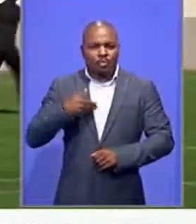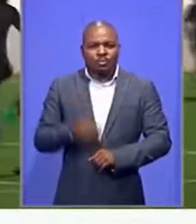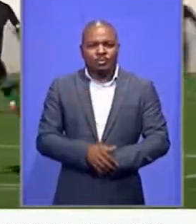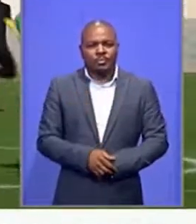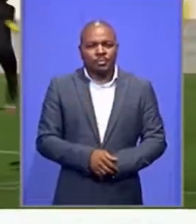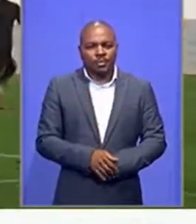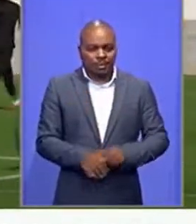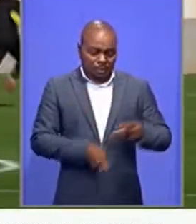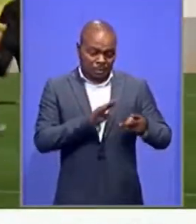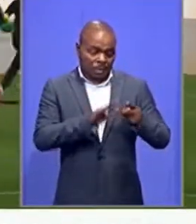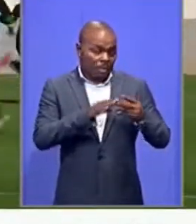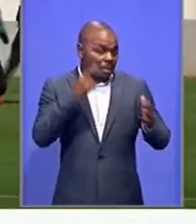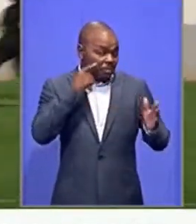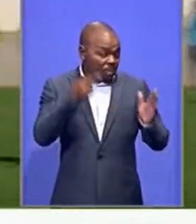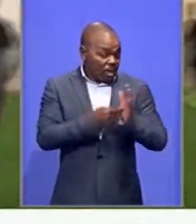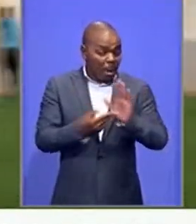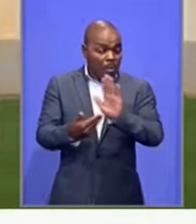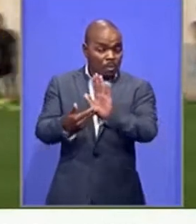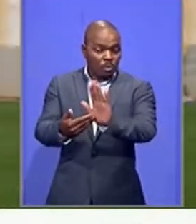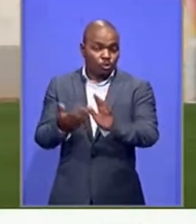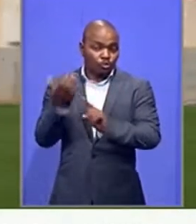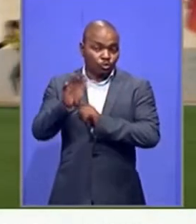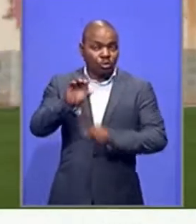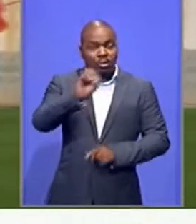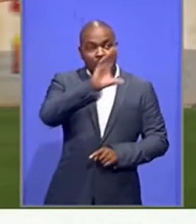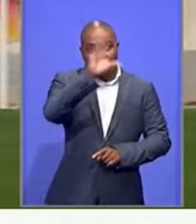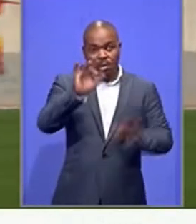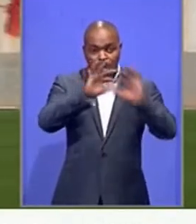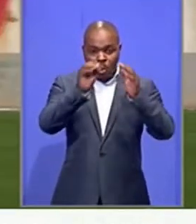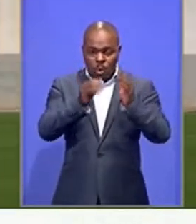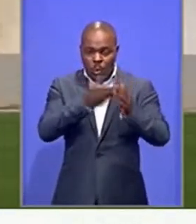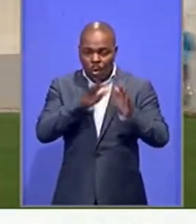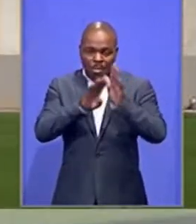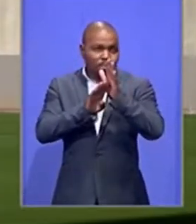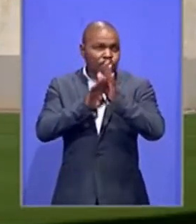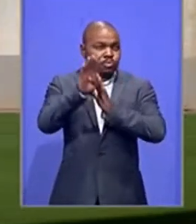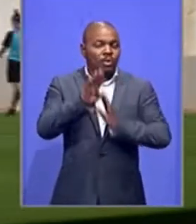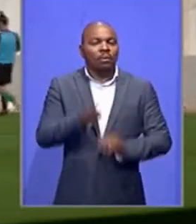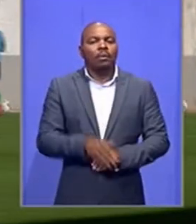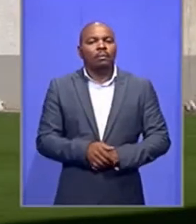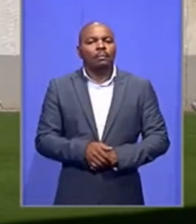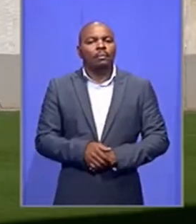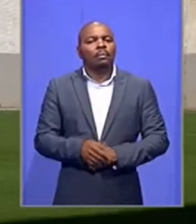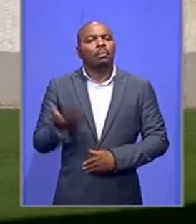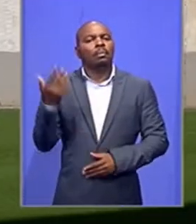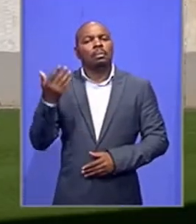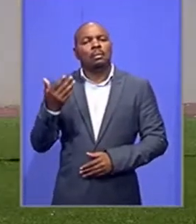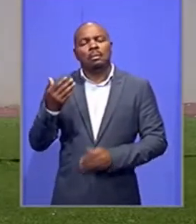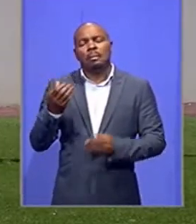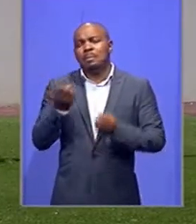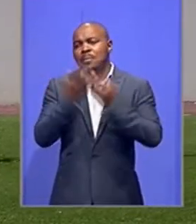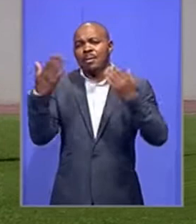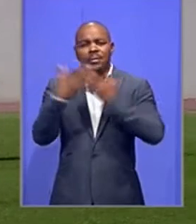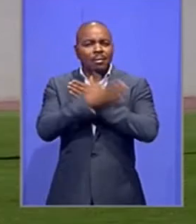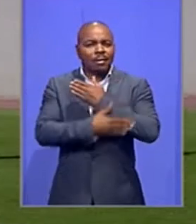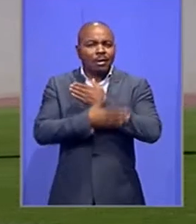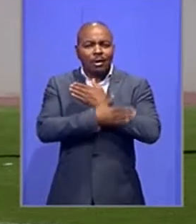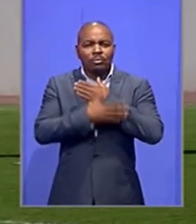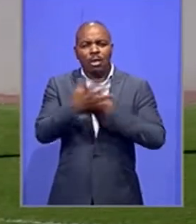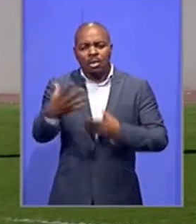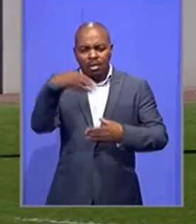hore papadi ya bolo ya basadi ntse e nyoloha kontinenteng ya Afrika ebile kgahleo e bileng teng ho tswa dinaheng tse ngata tse bileng le